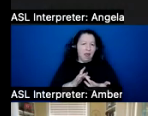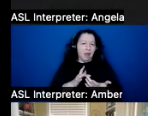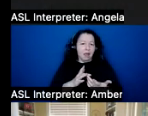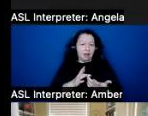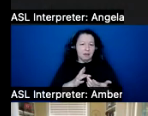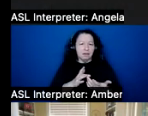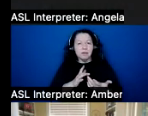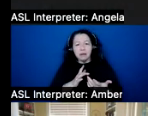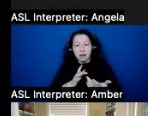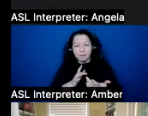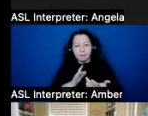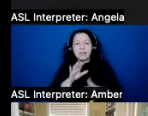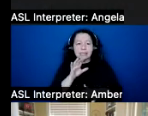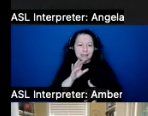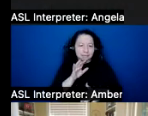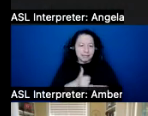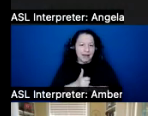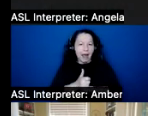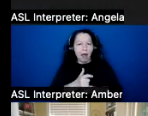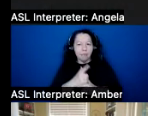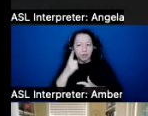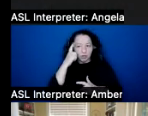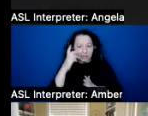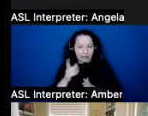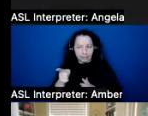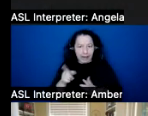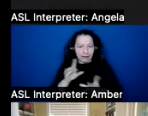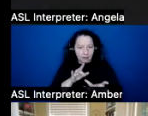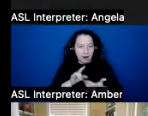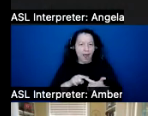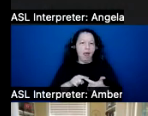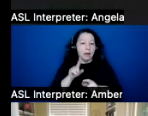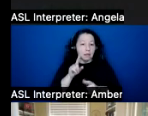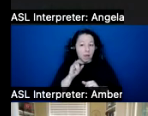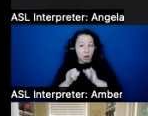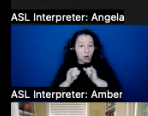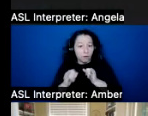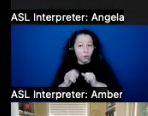witnesses. We know like all the factors that come into people